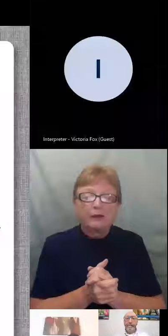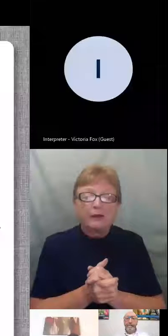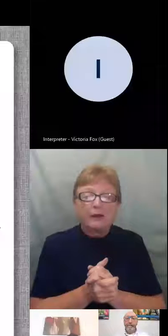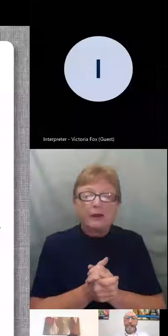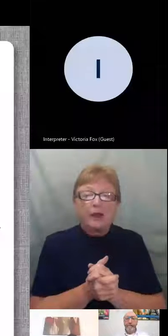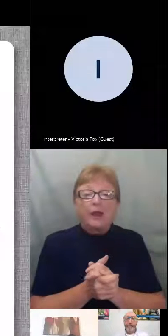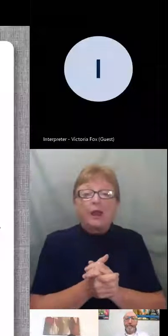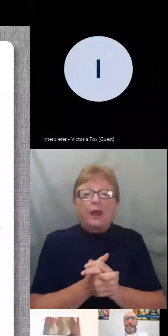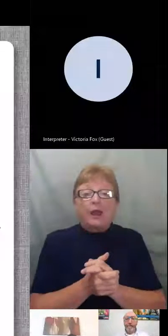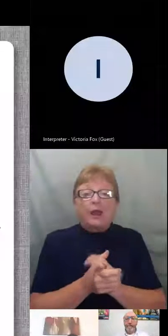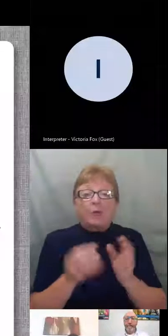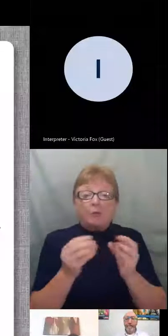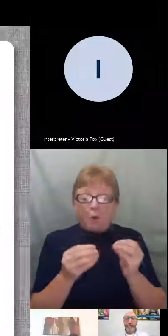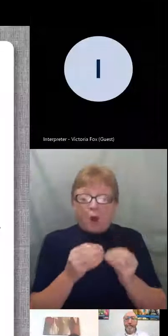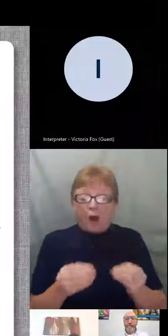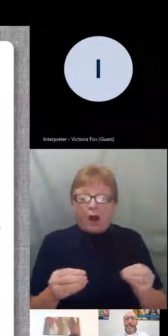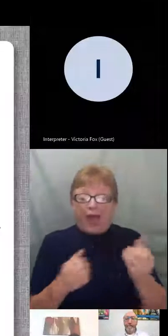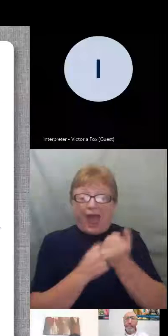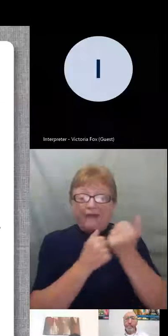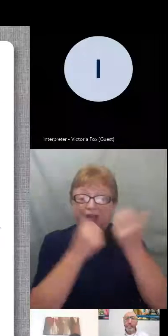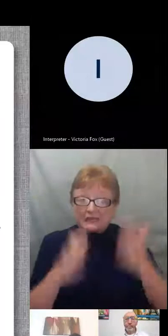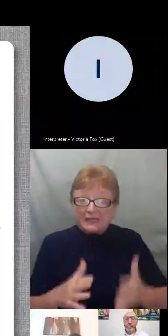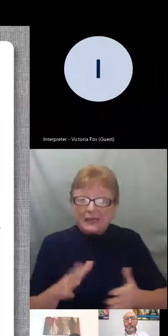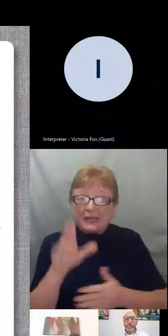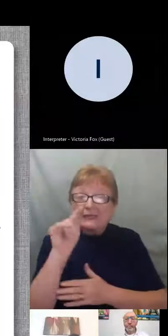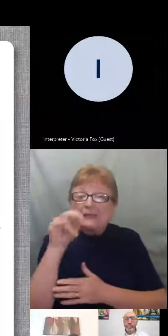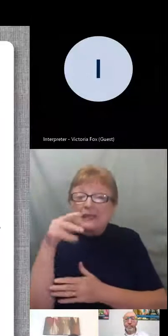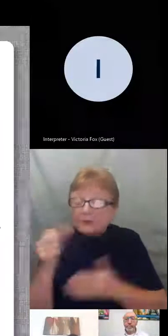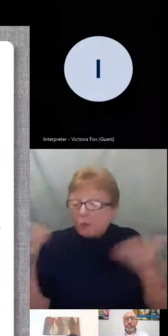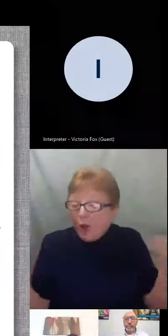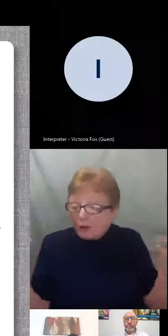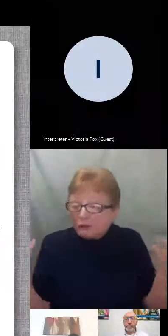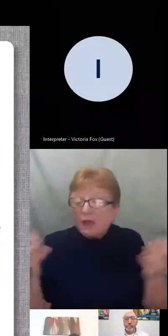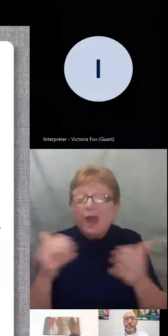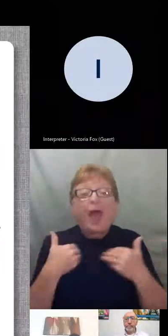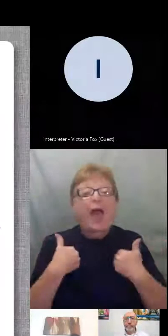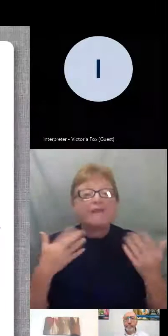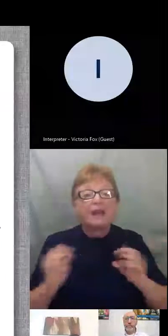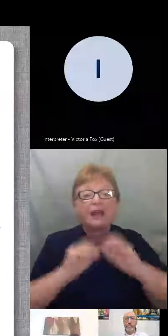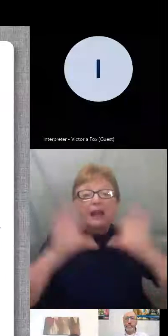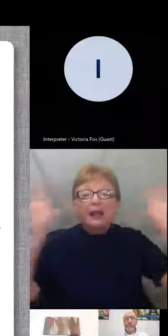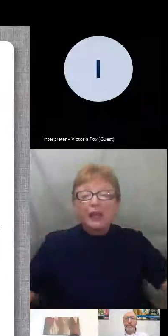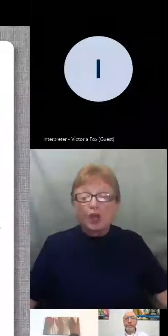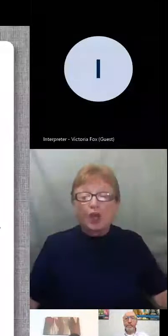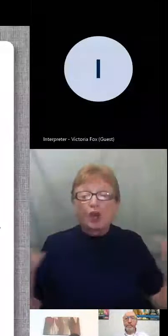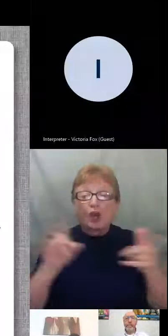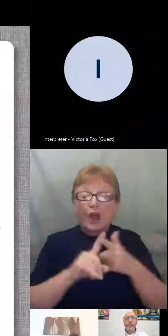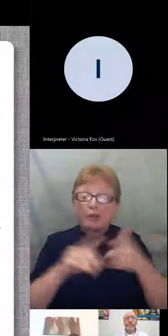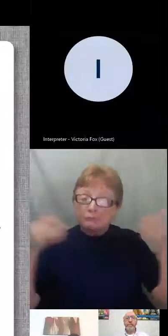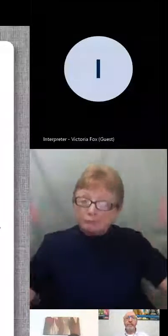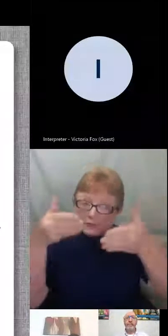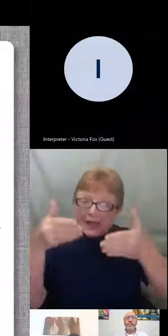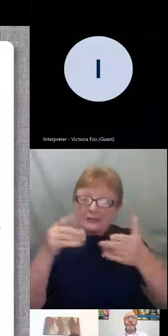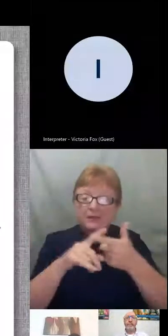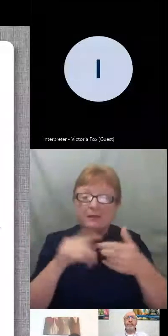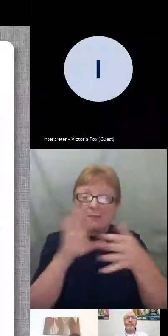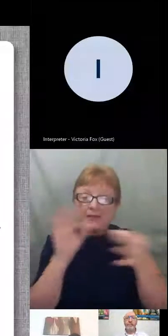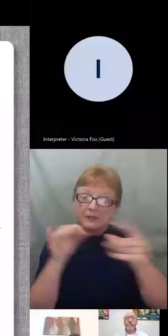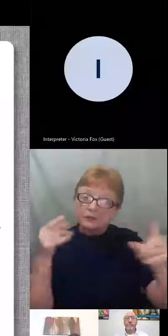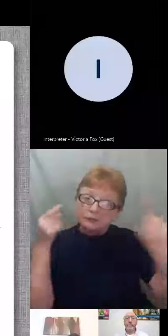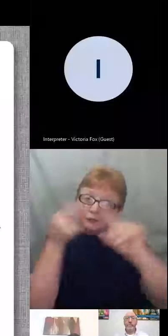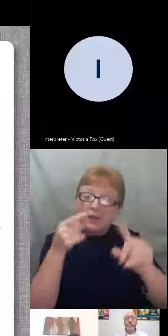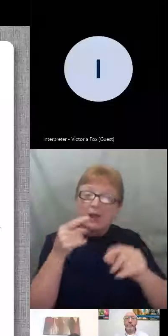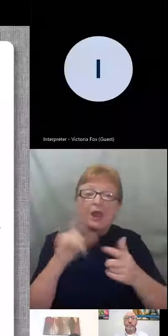More advocacy tips or have a clear and concise message. Government officials,